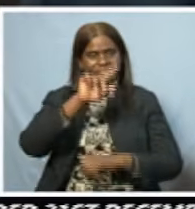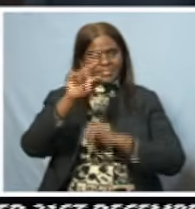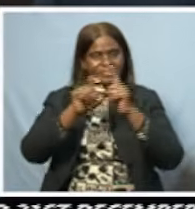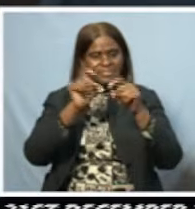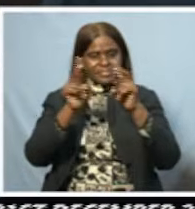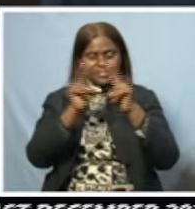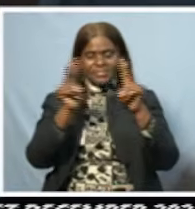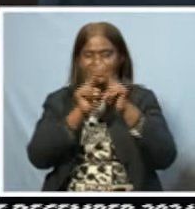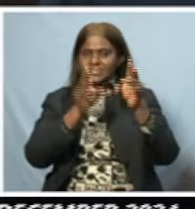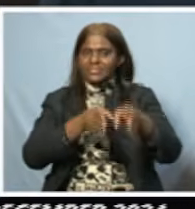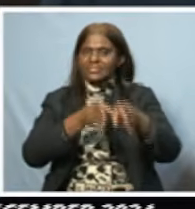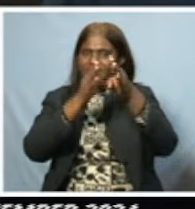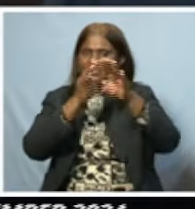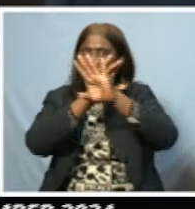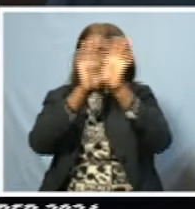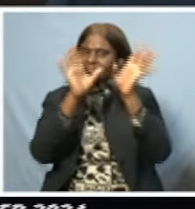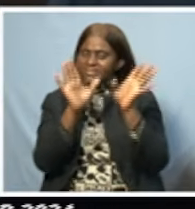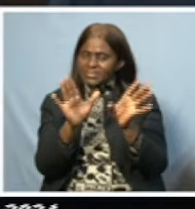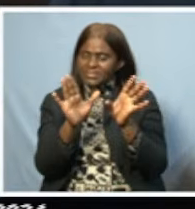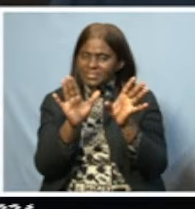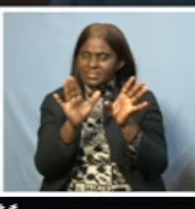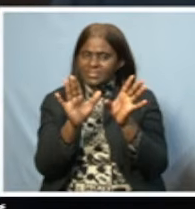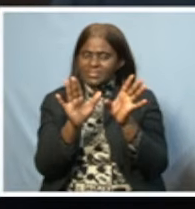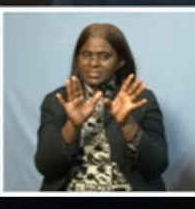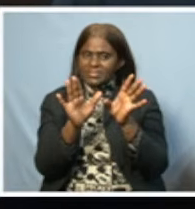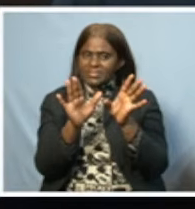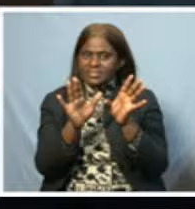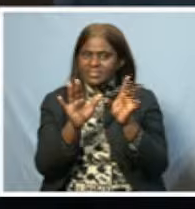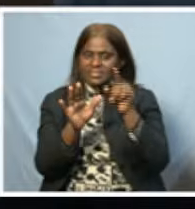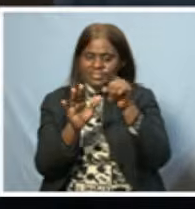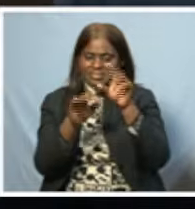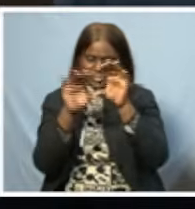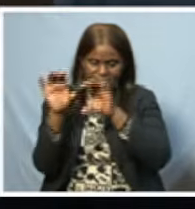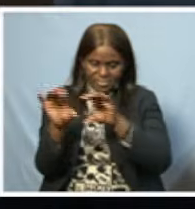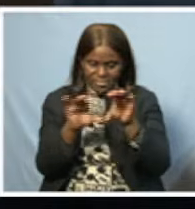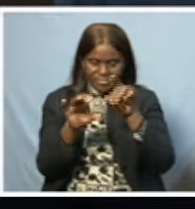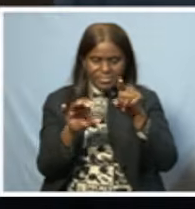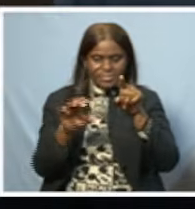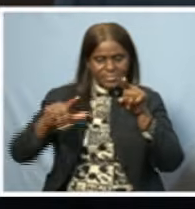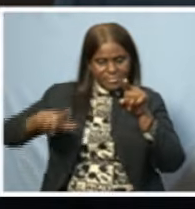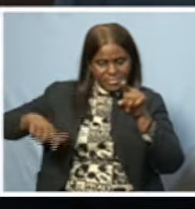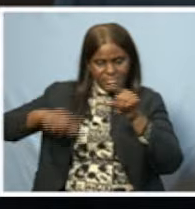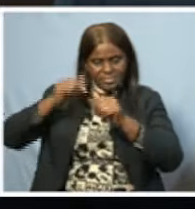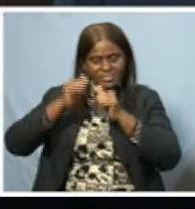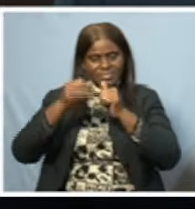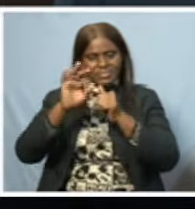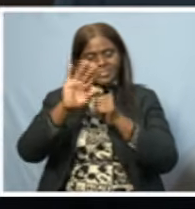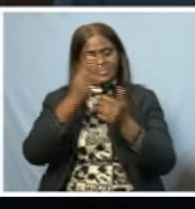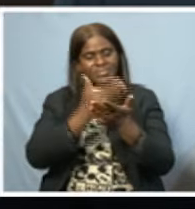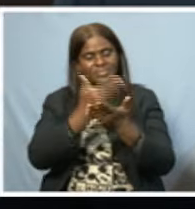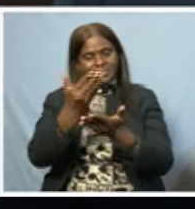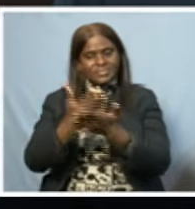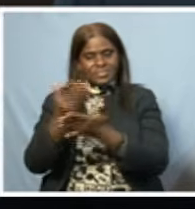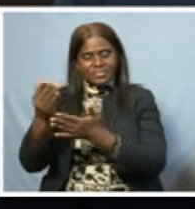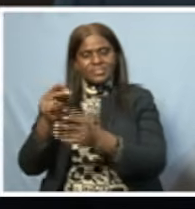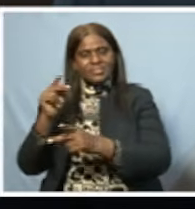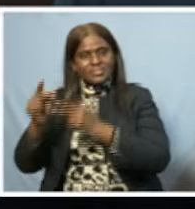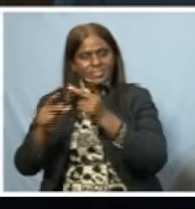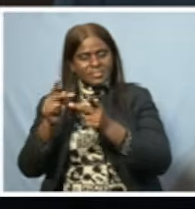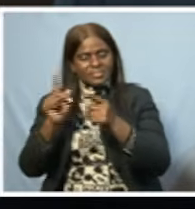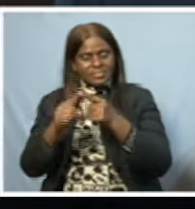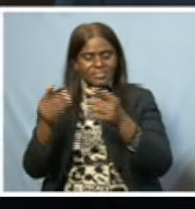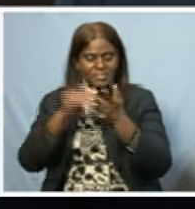not needed, and that saving our as well as matters in time, which